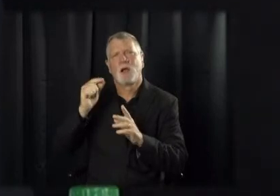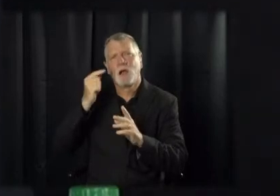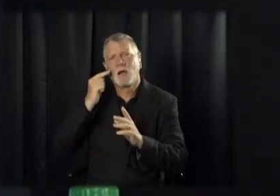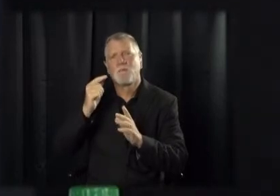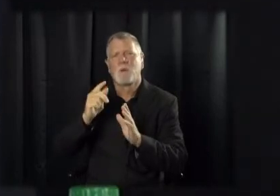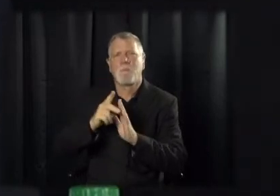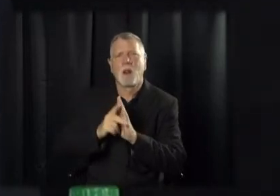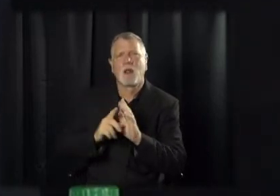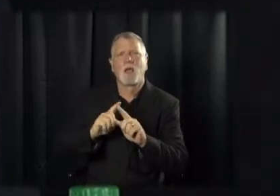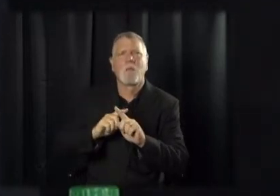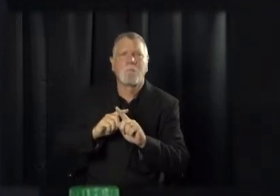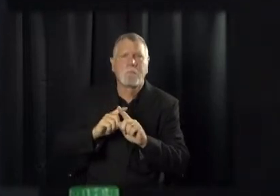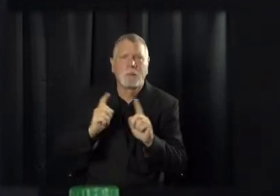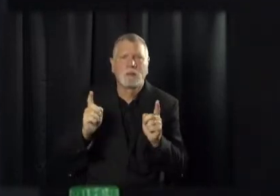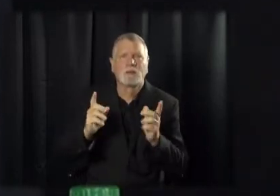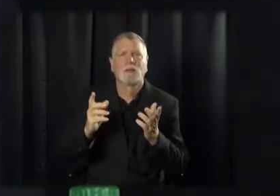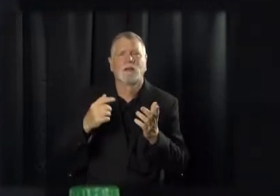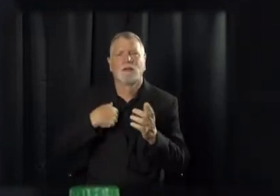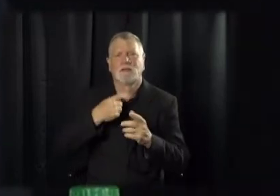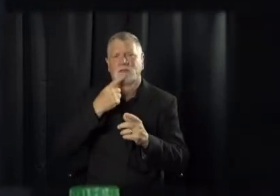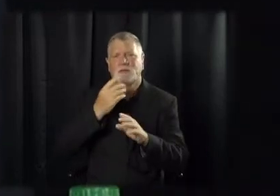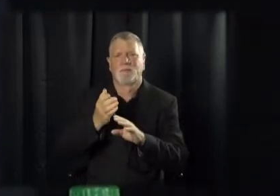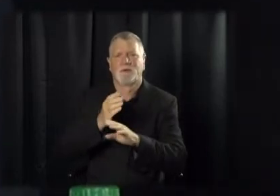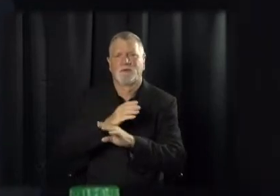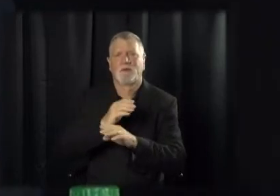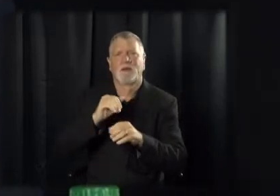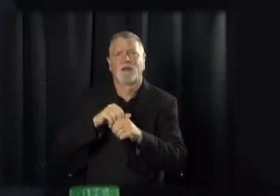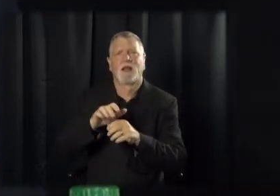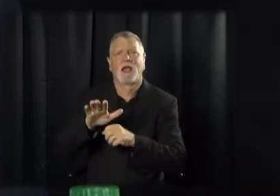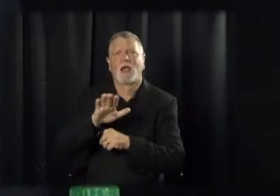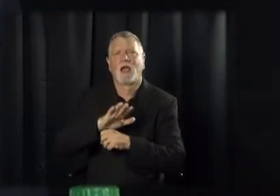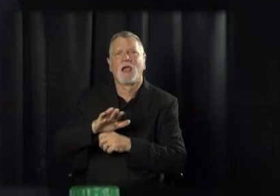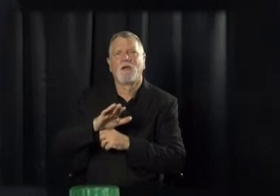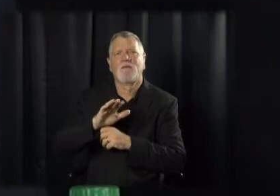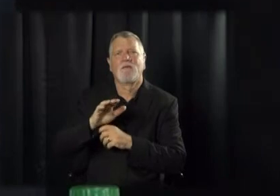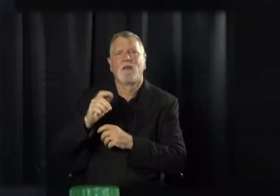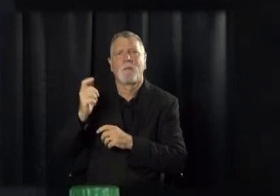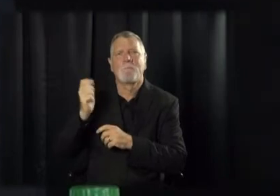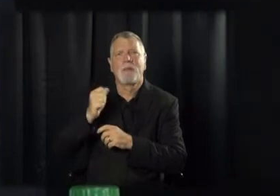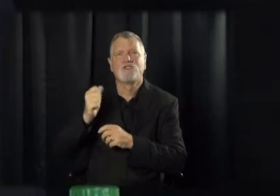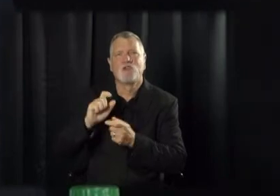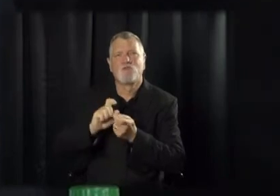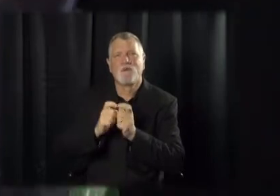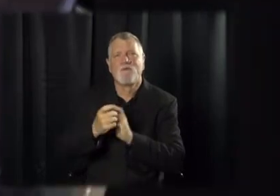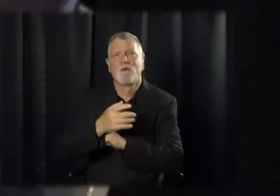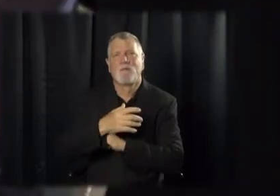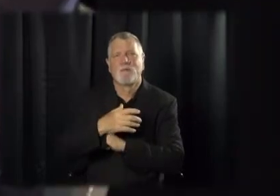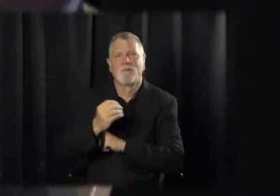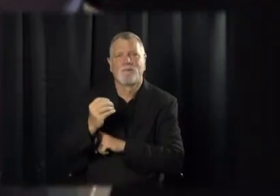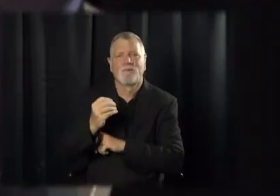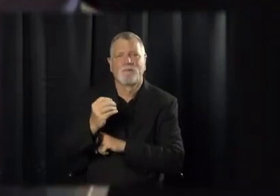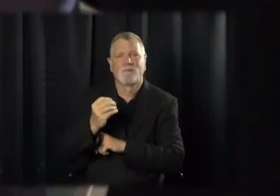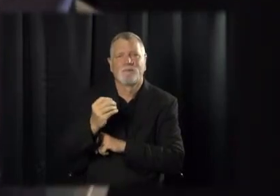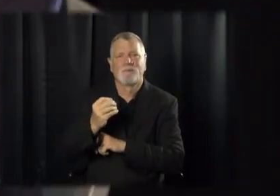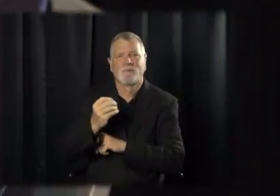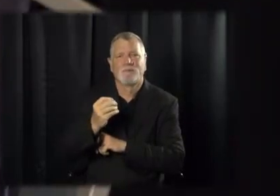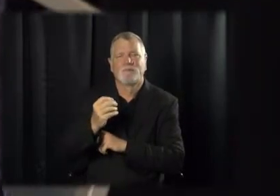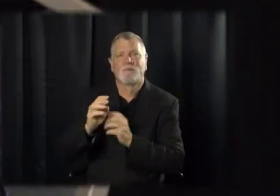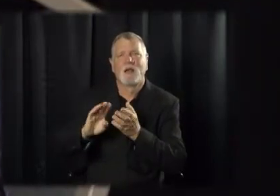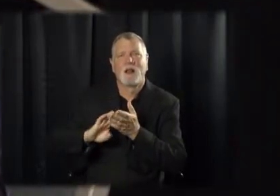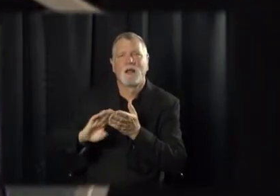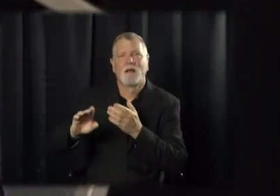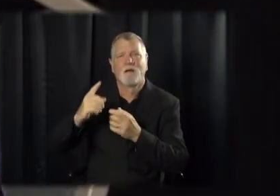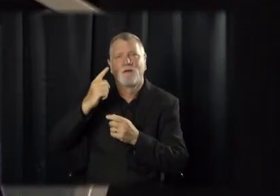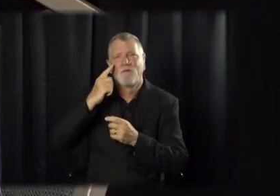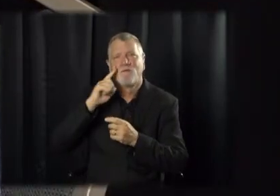but as I said before, in the area of pension reform and in terms of elimination of